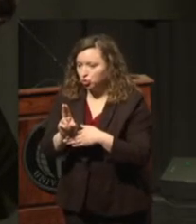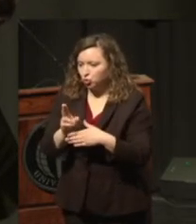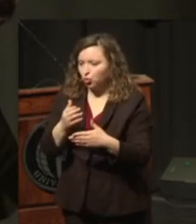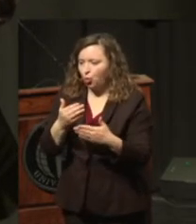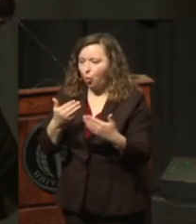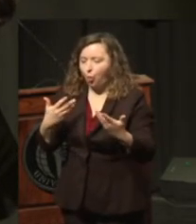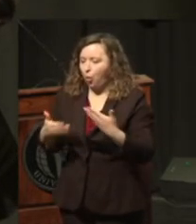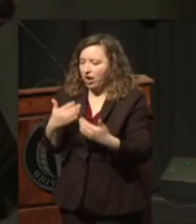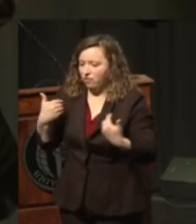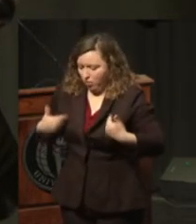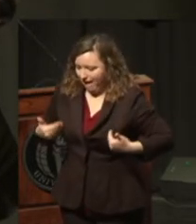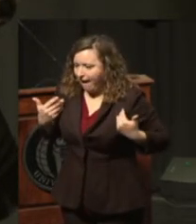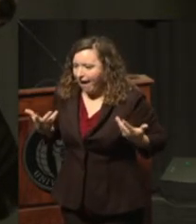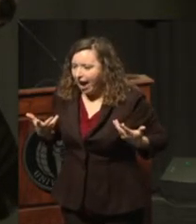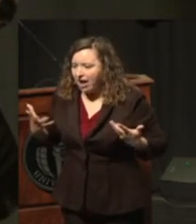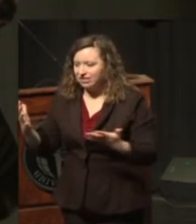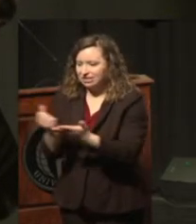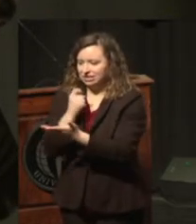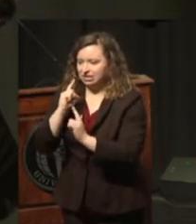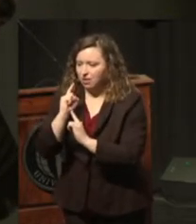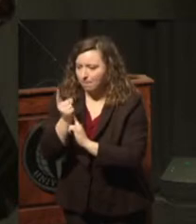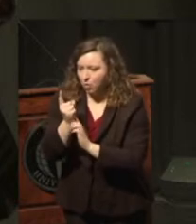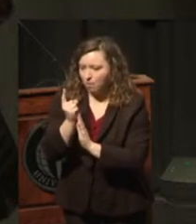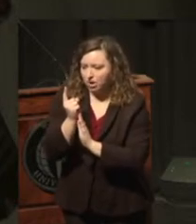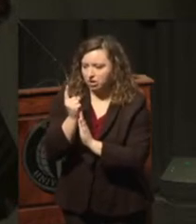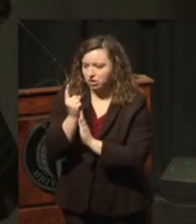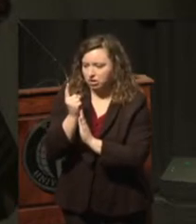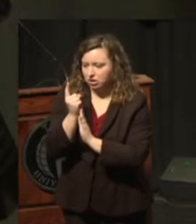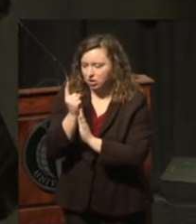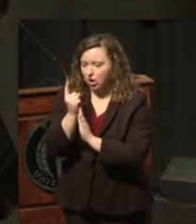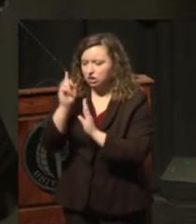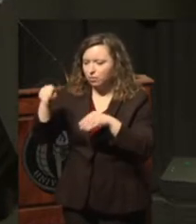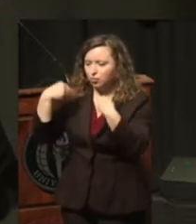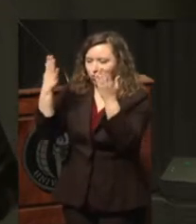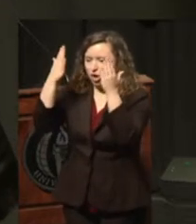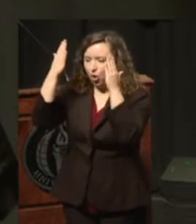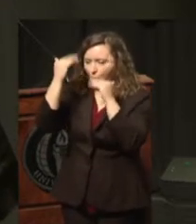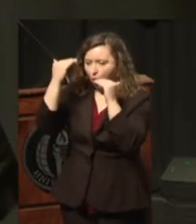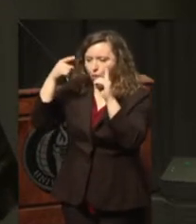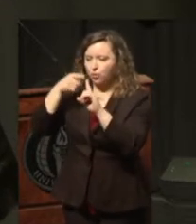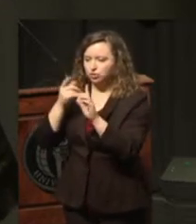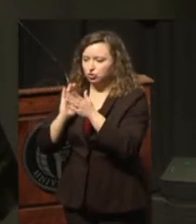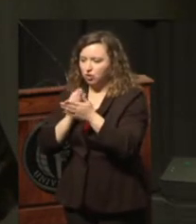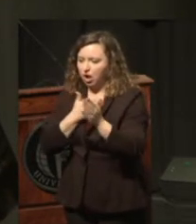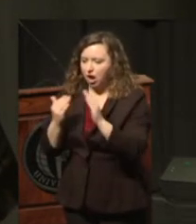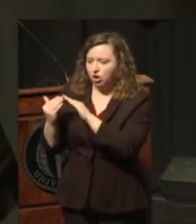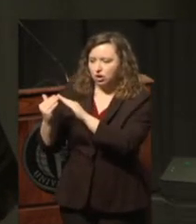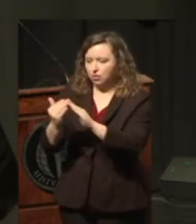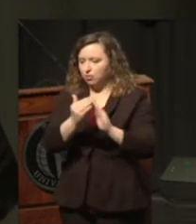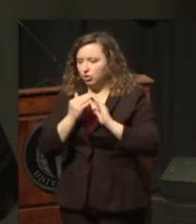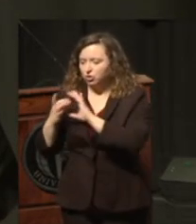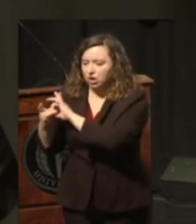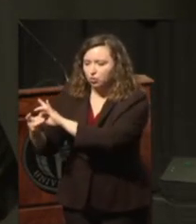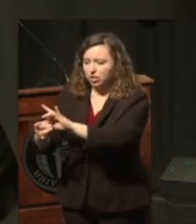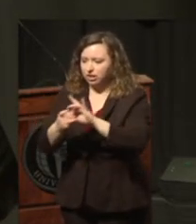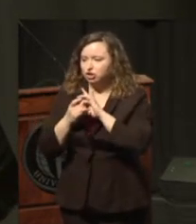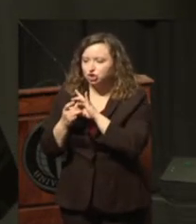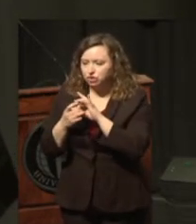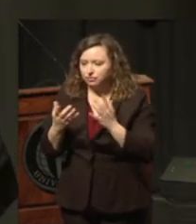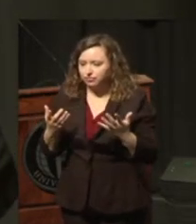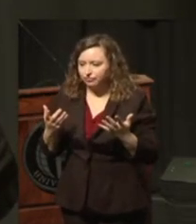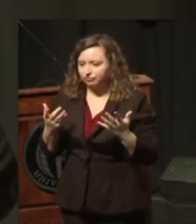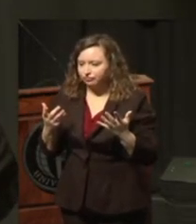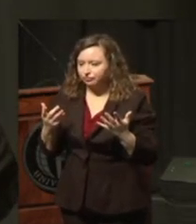seize the moment, to bring hope to the community in which we're a part of at that time. When I got